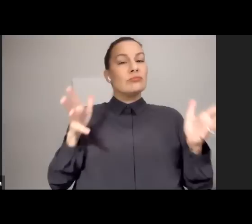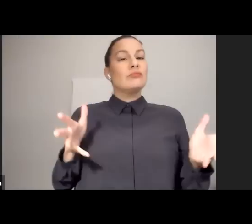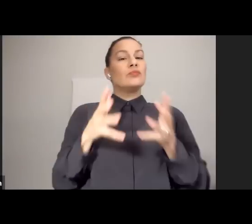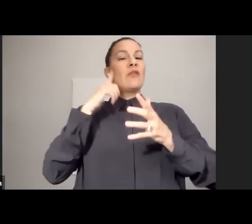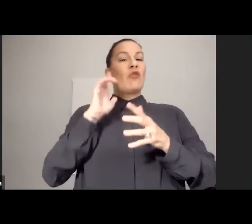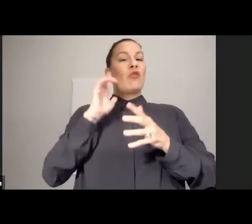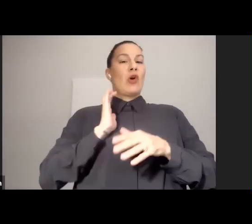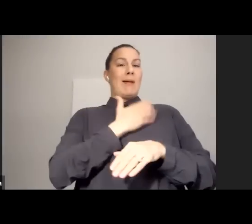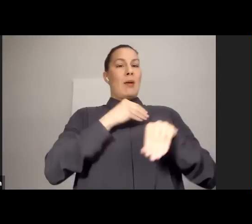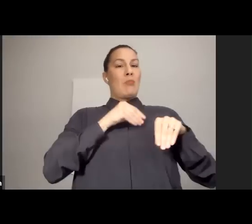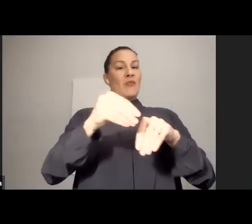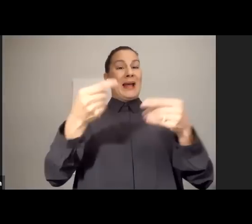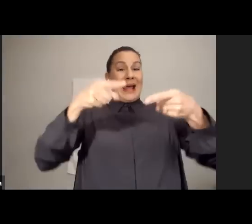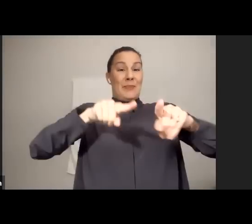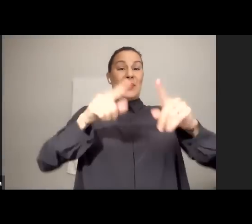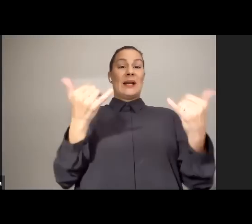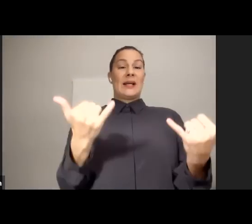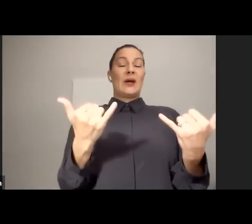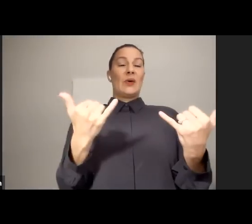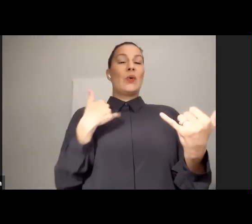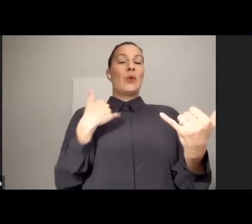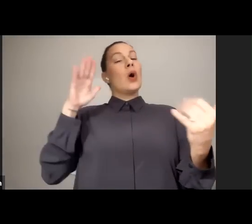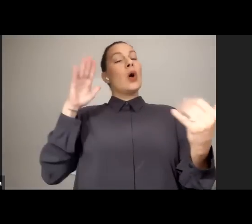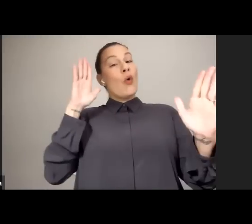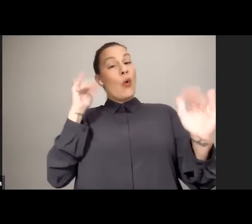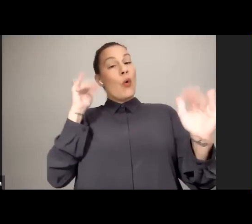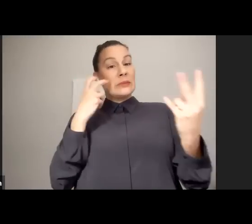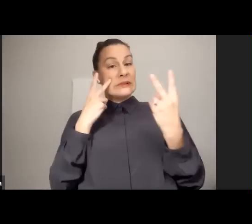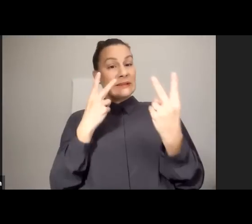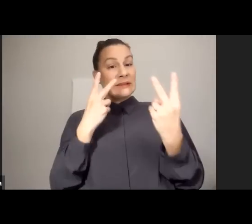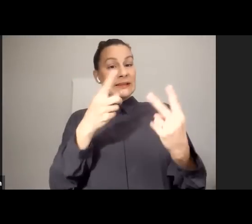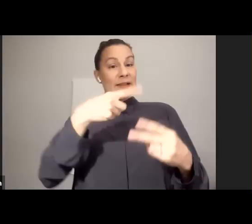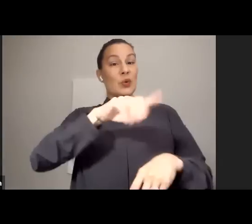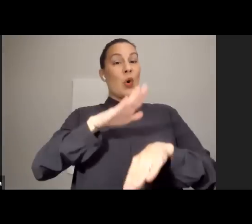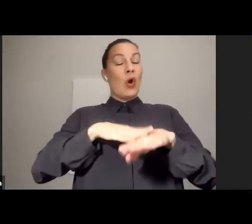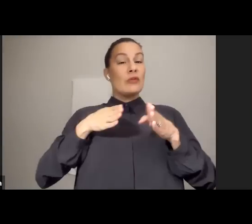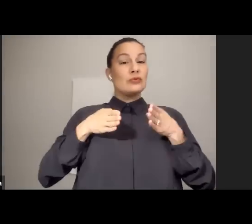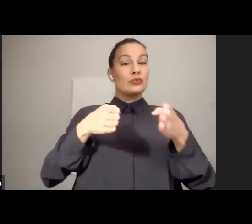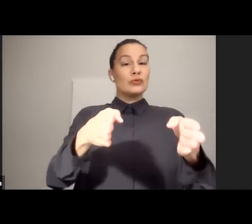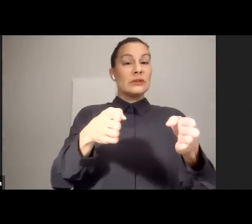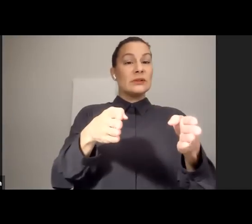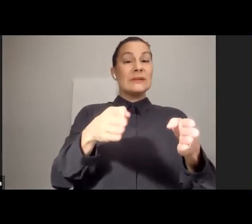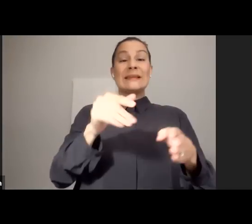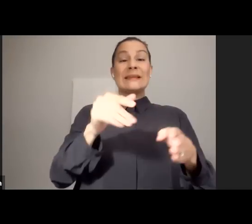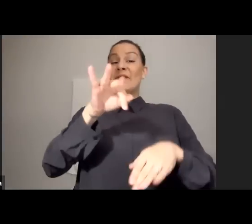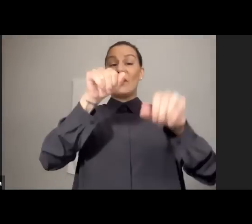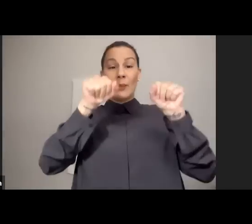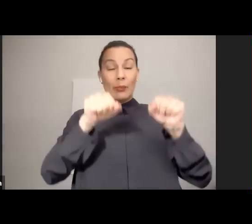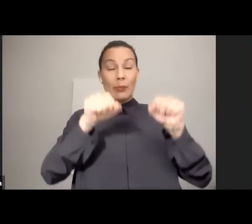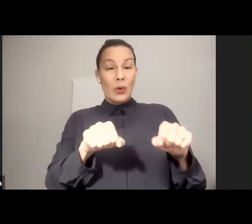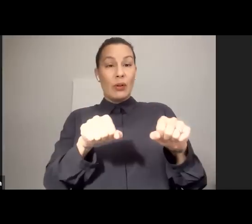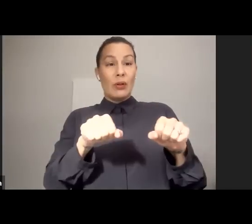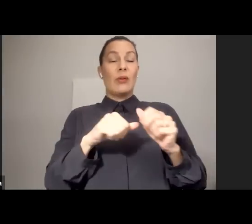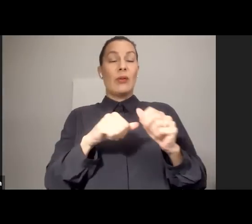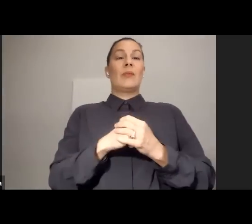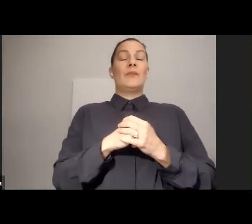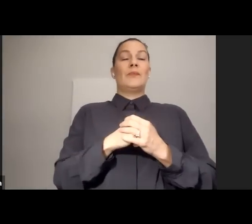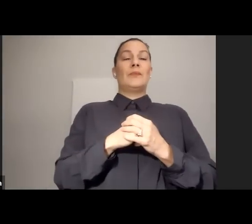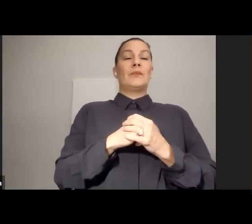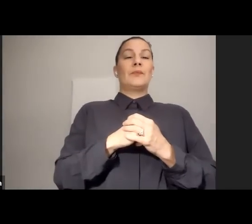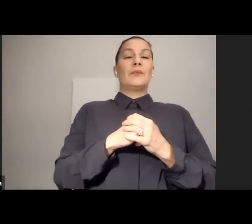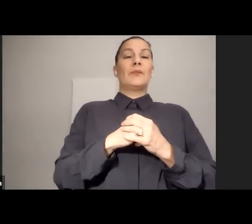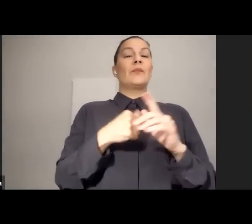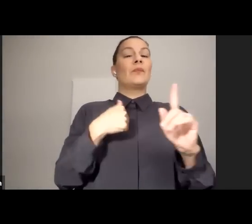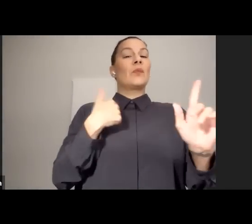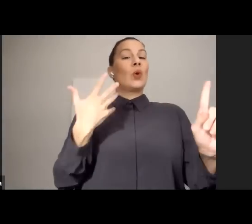now. And I hope to see you all on the streets if you're able. And I just